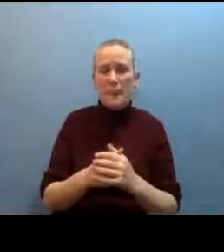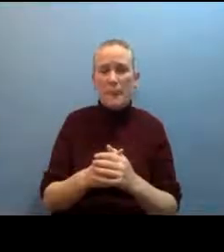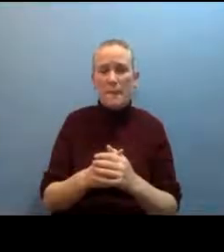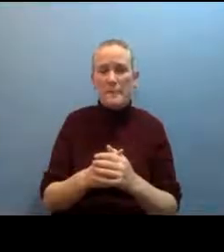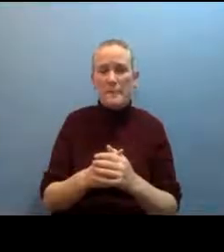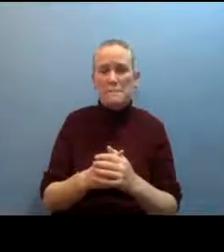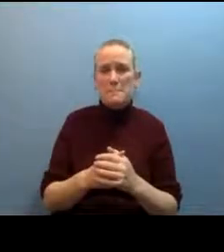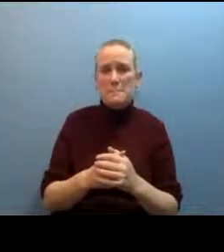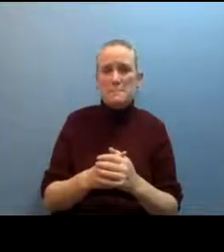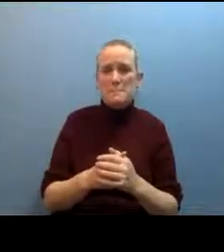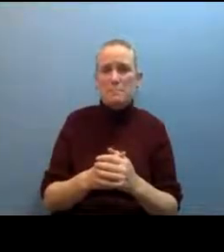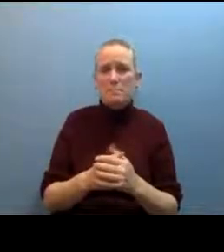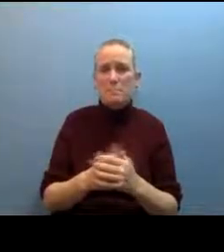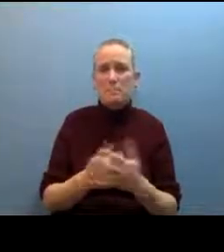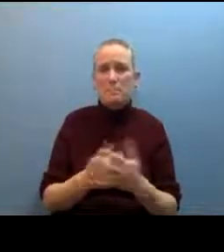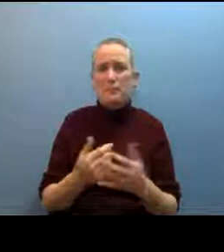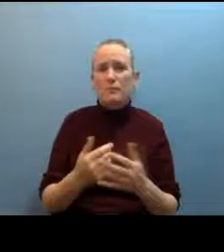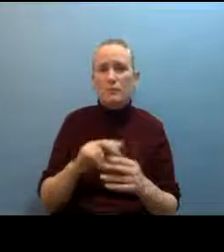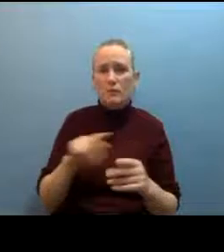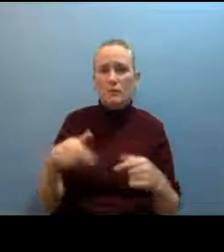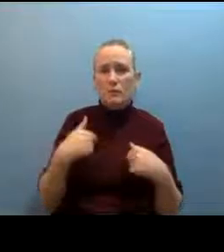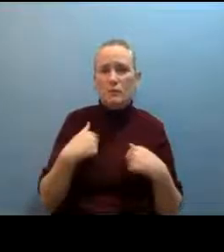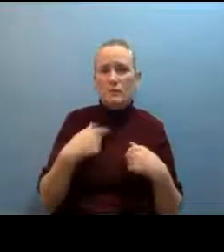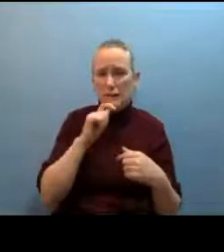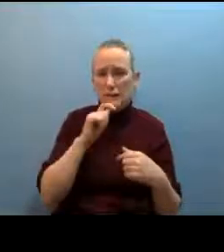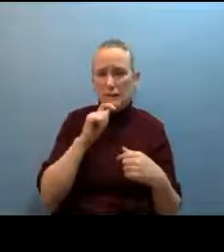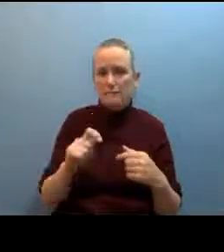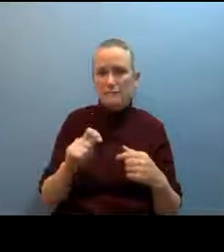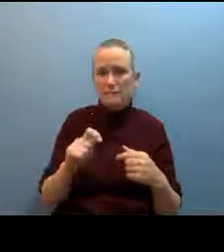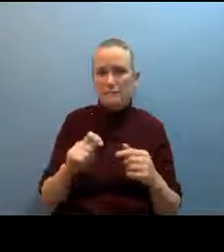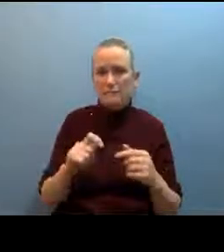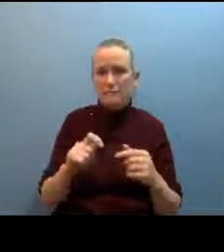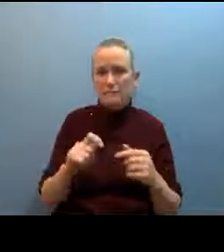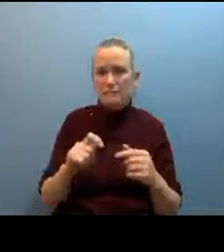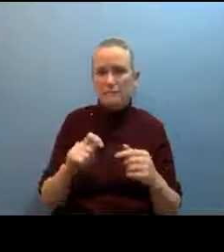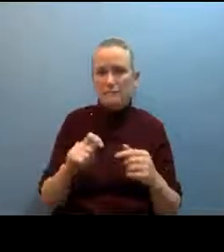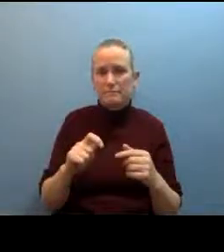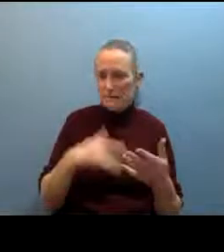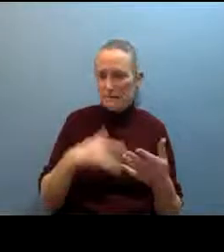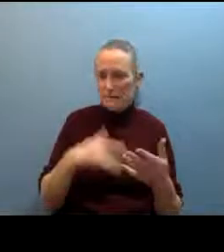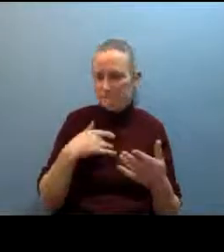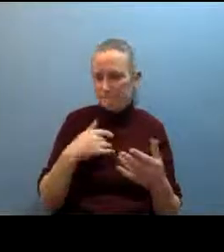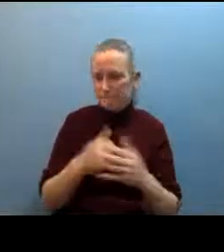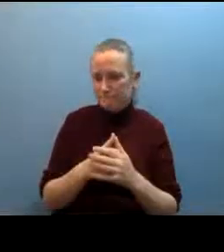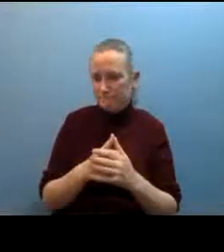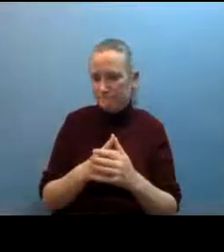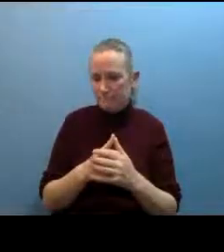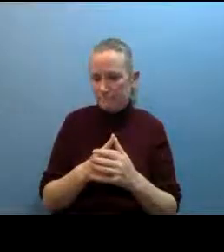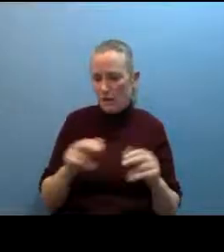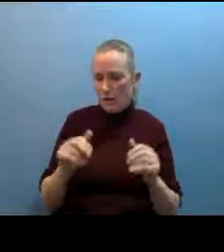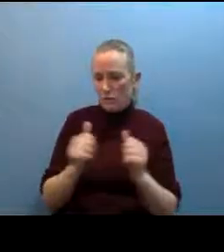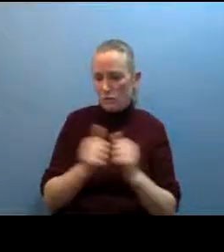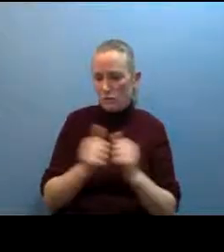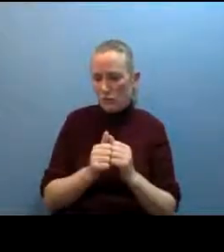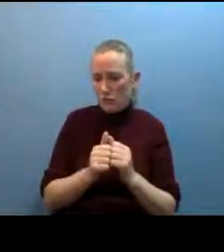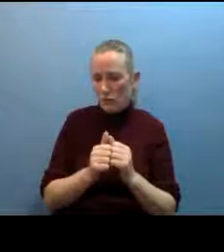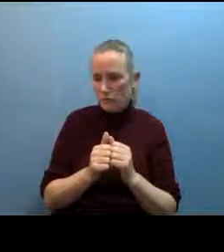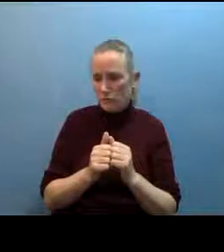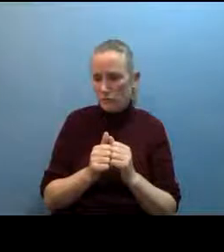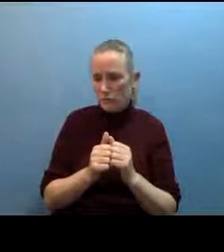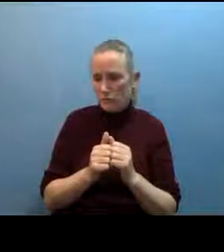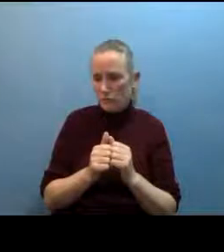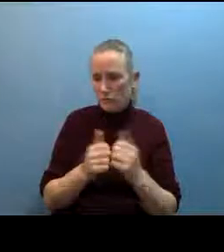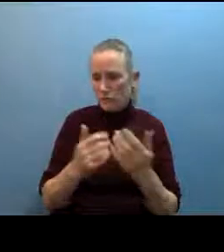or we tell them that their feelings are not appropriate to not an appropriate response